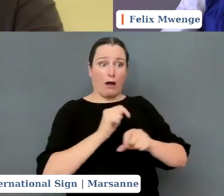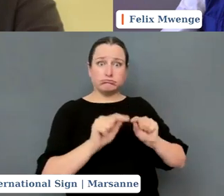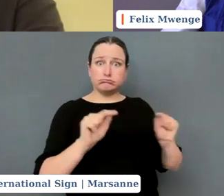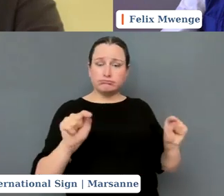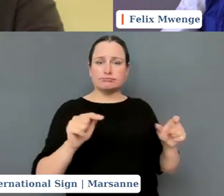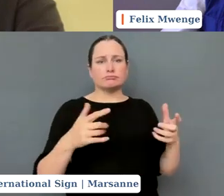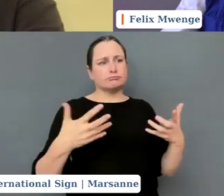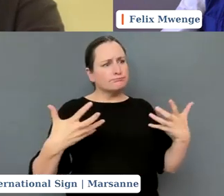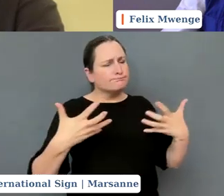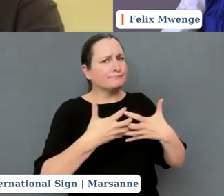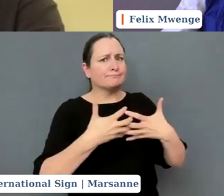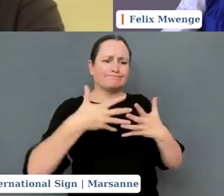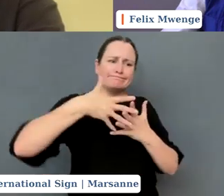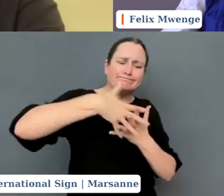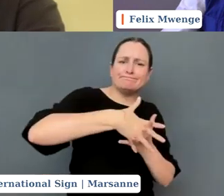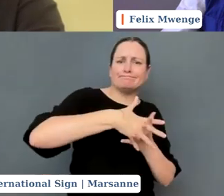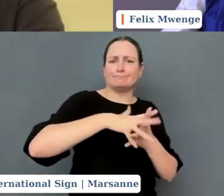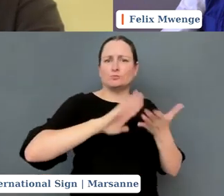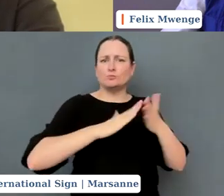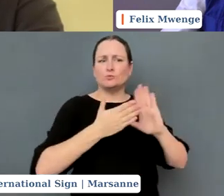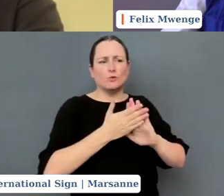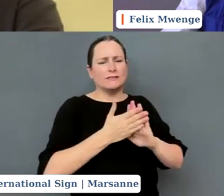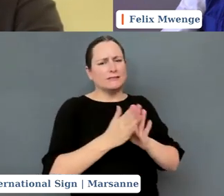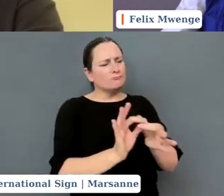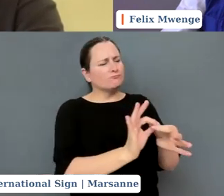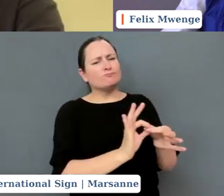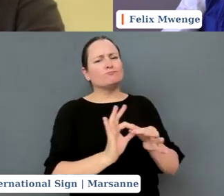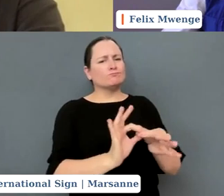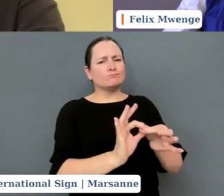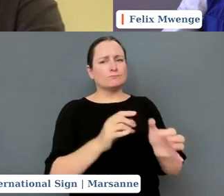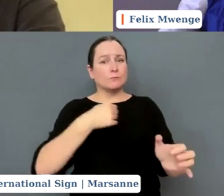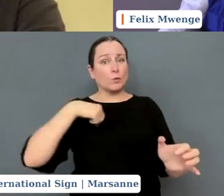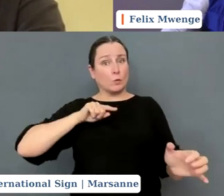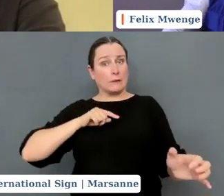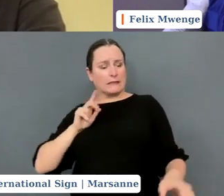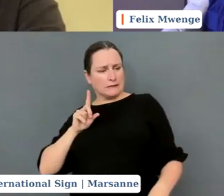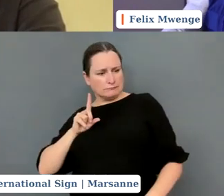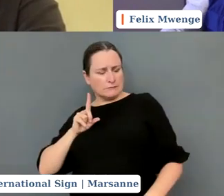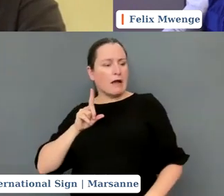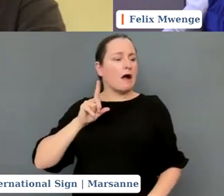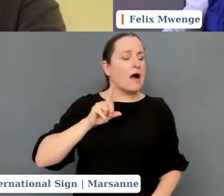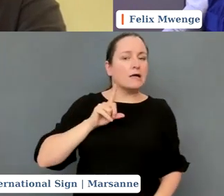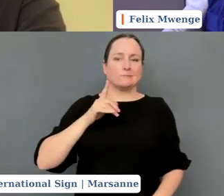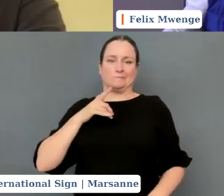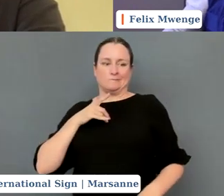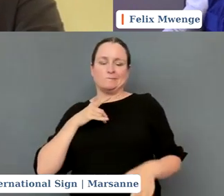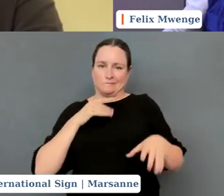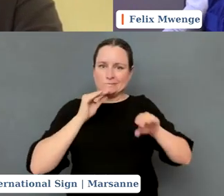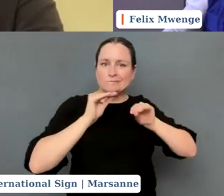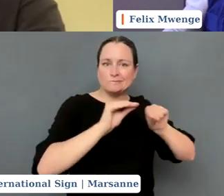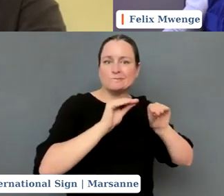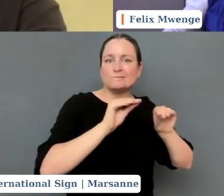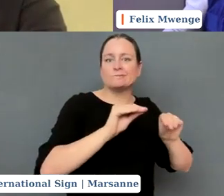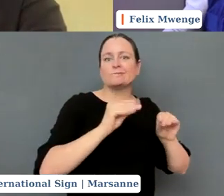because they are the gateway towards the platform to access services within the community. So